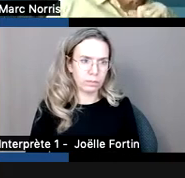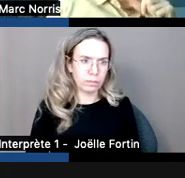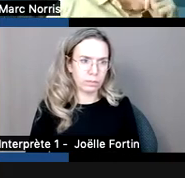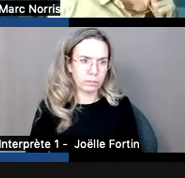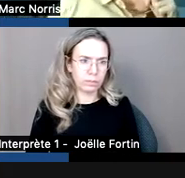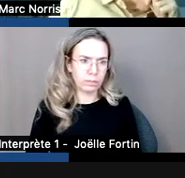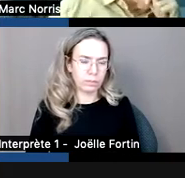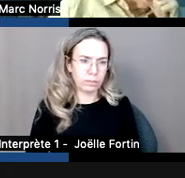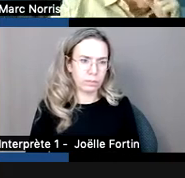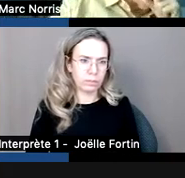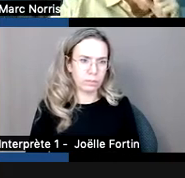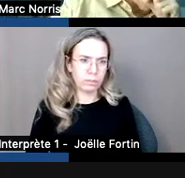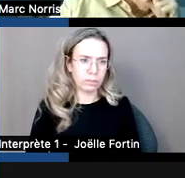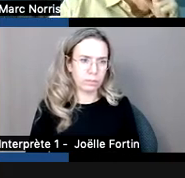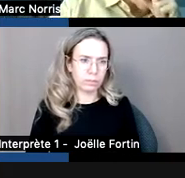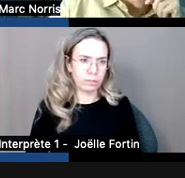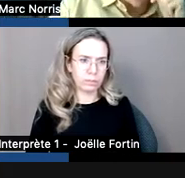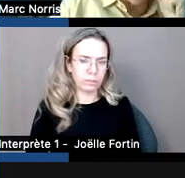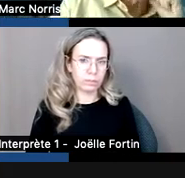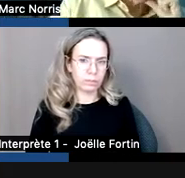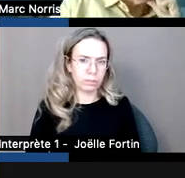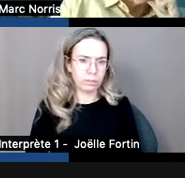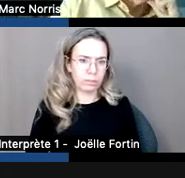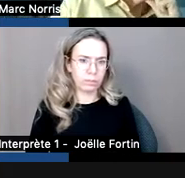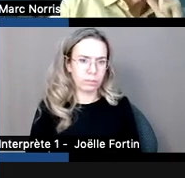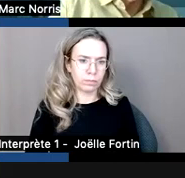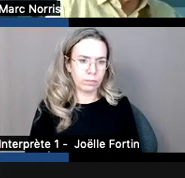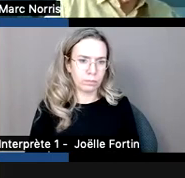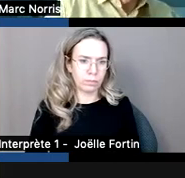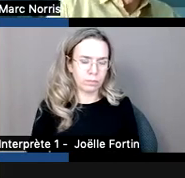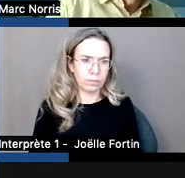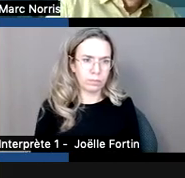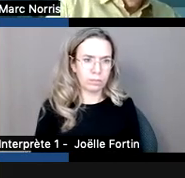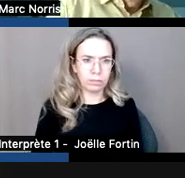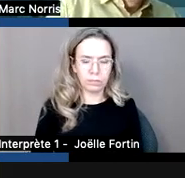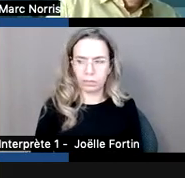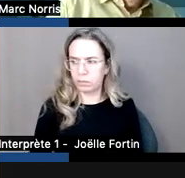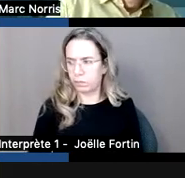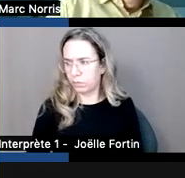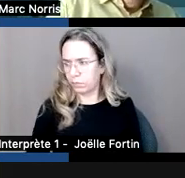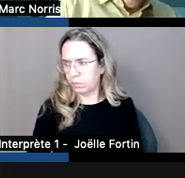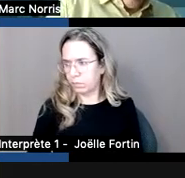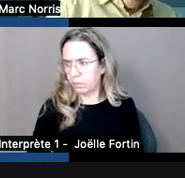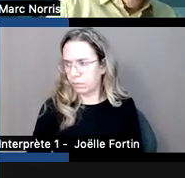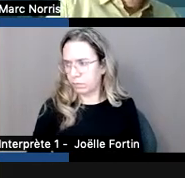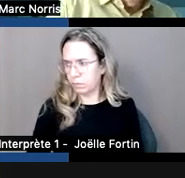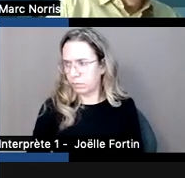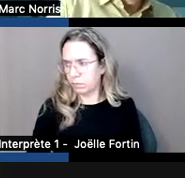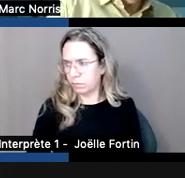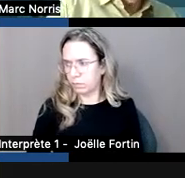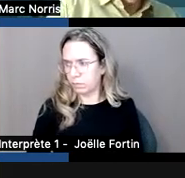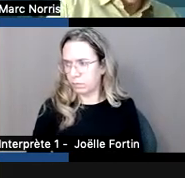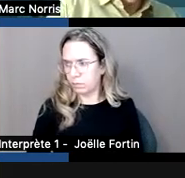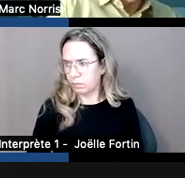Can we find an activity using those abilities that allows this person to be part of a